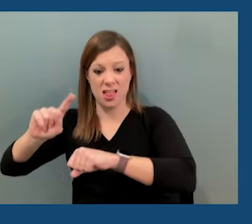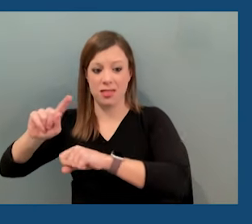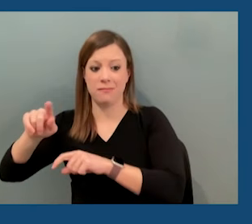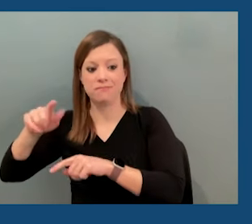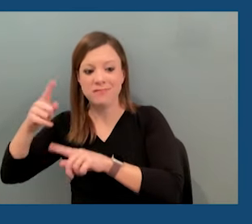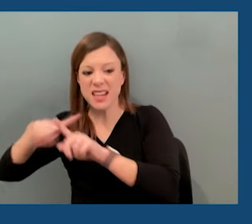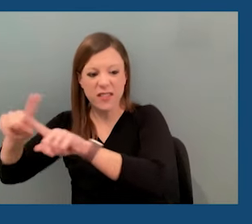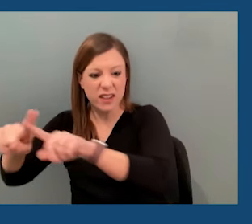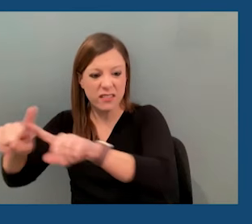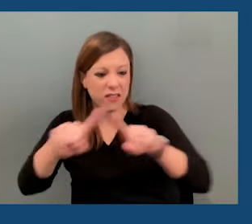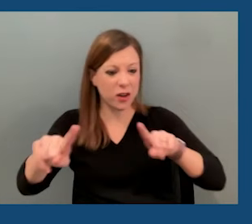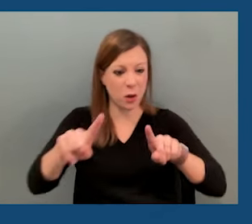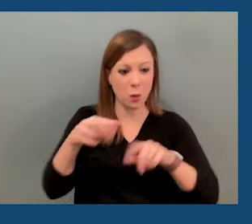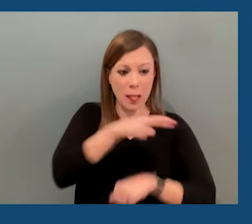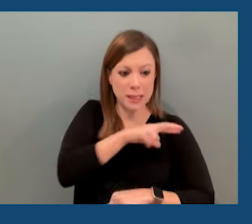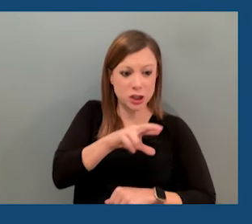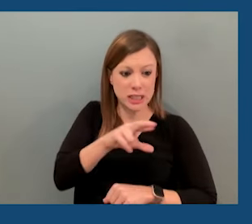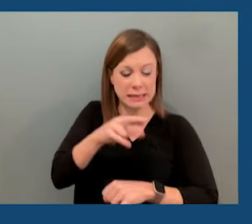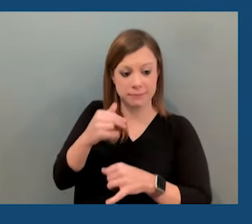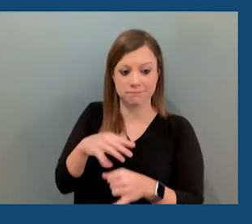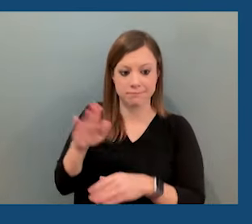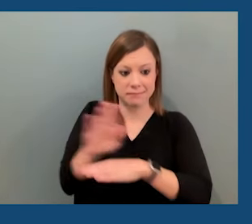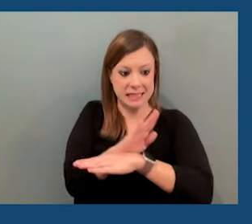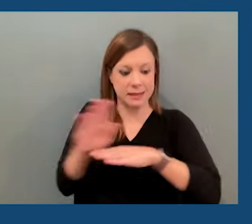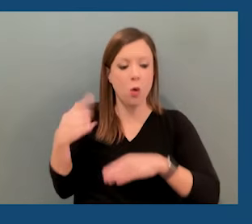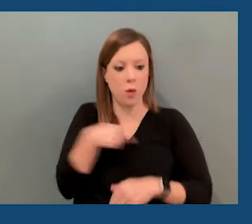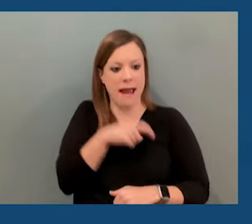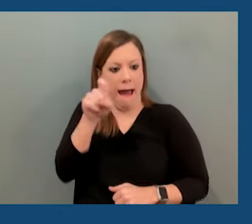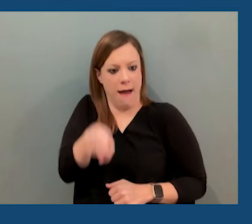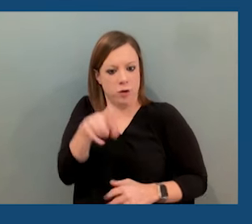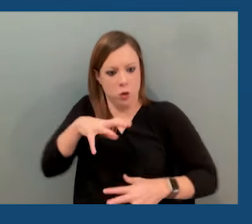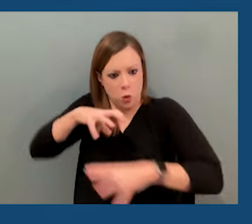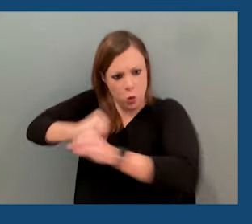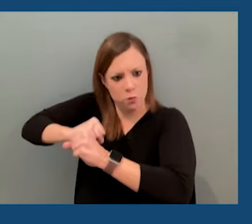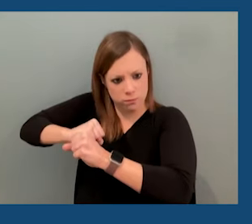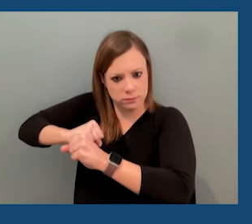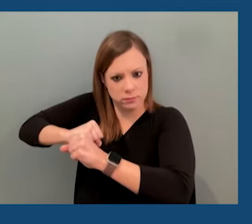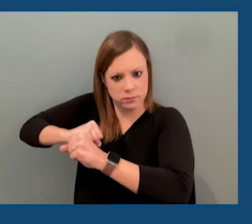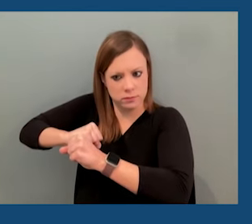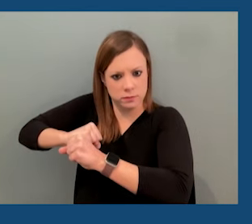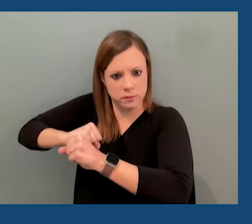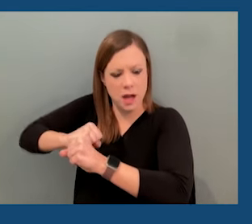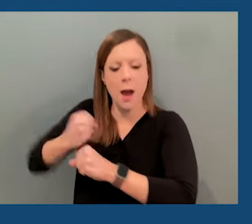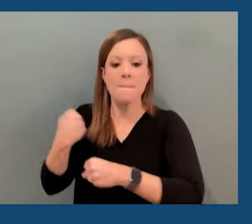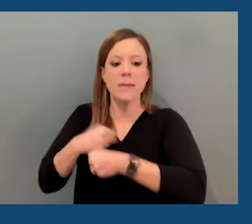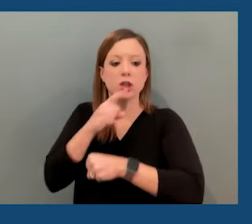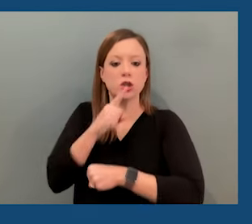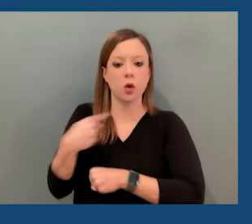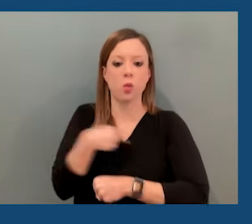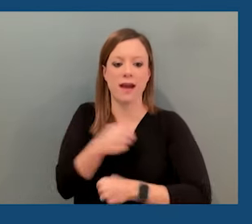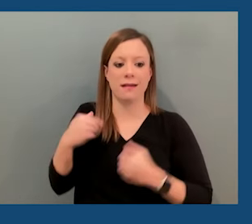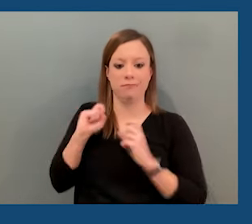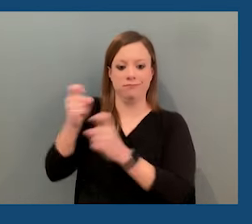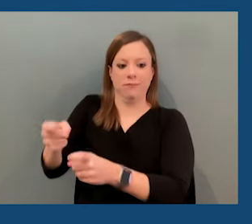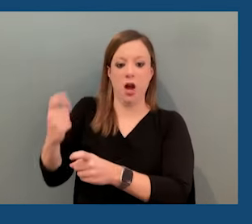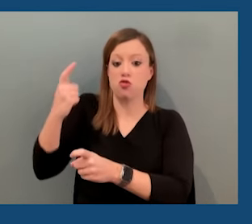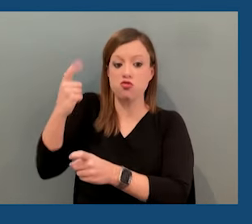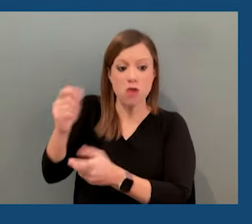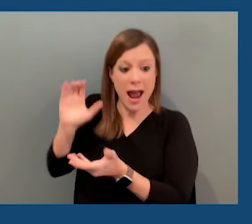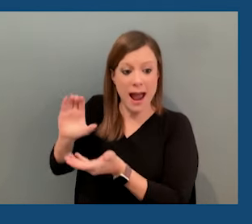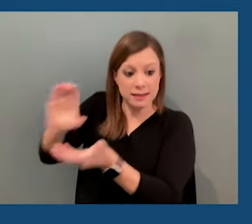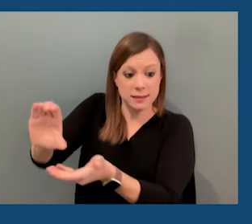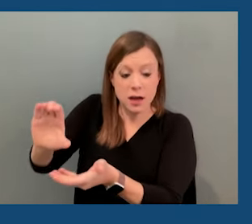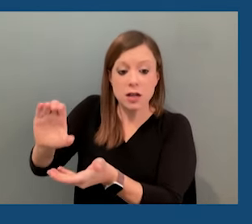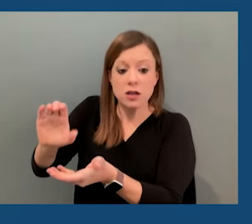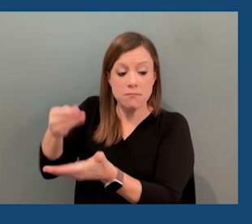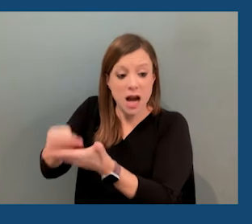invested $25 million to secure locations, give them the grants they need for cameras or whatever else they need. It was 25